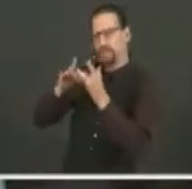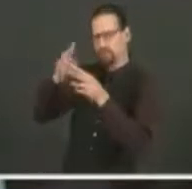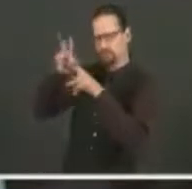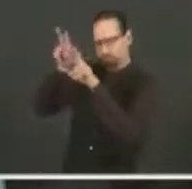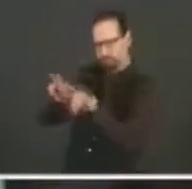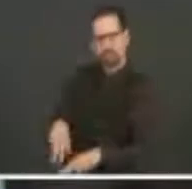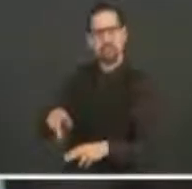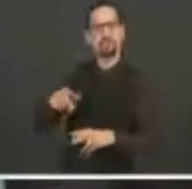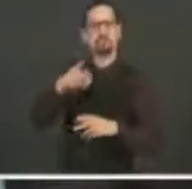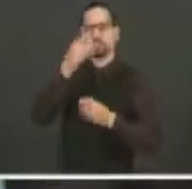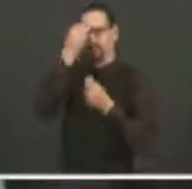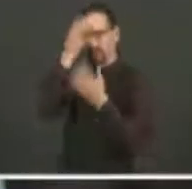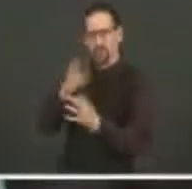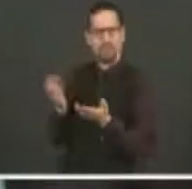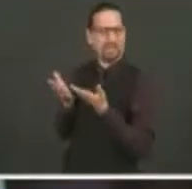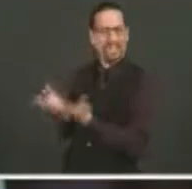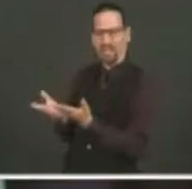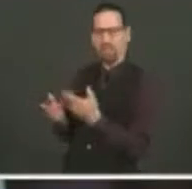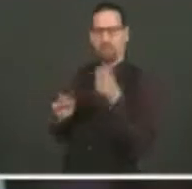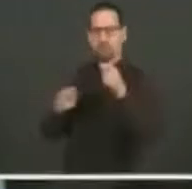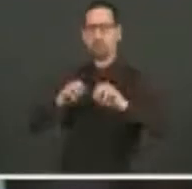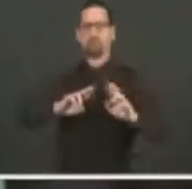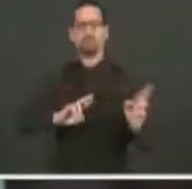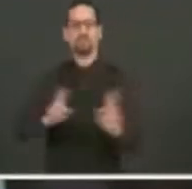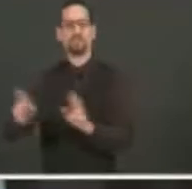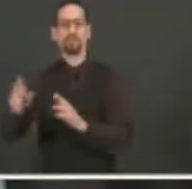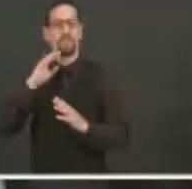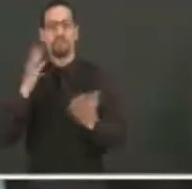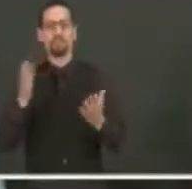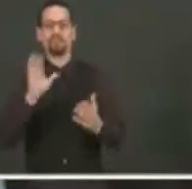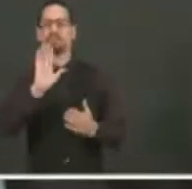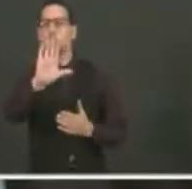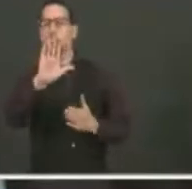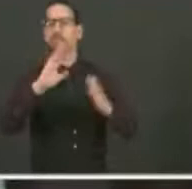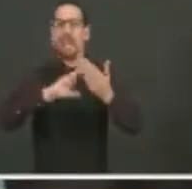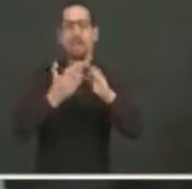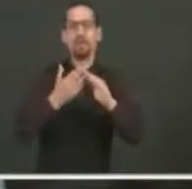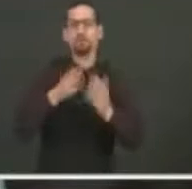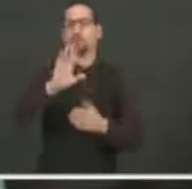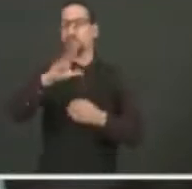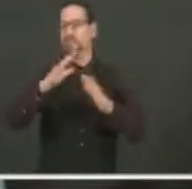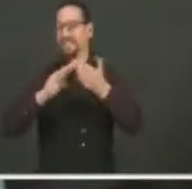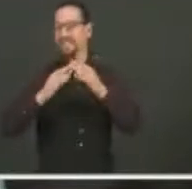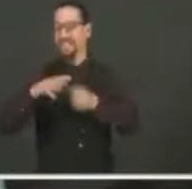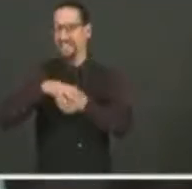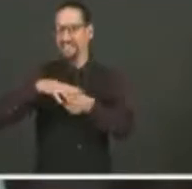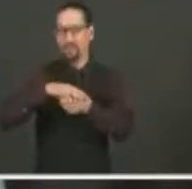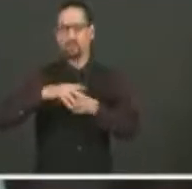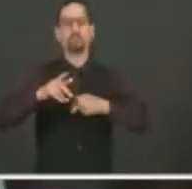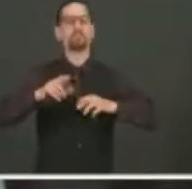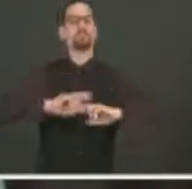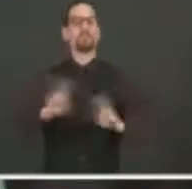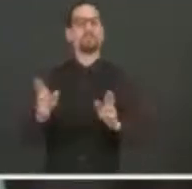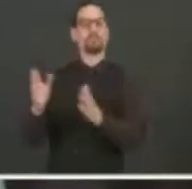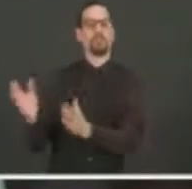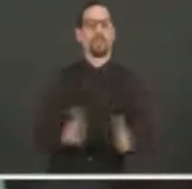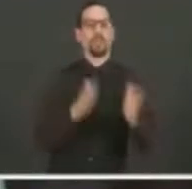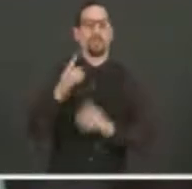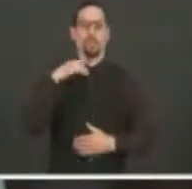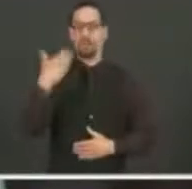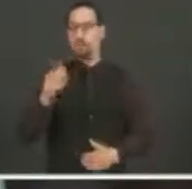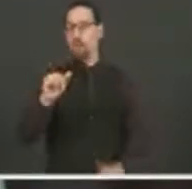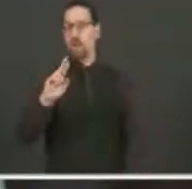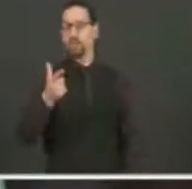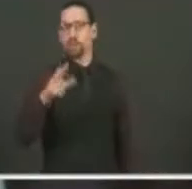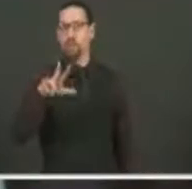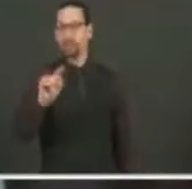best for your particular community in getting ready for school following these guidelines. Let me tell you what our